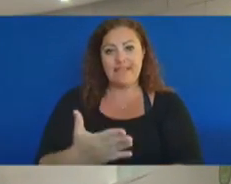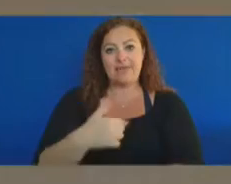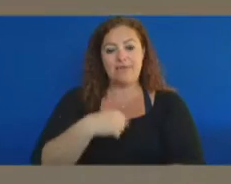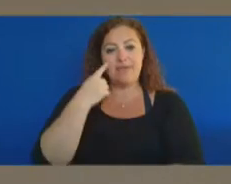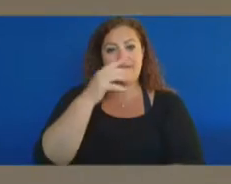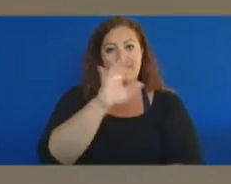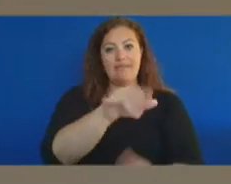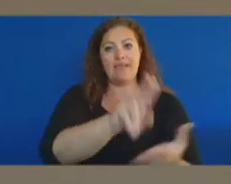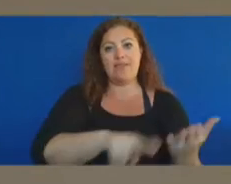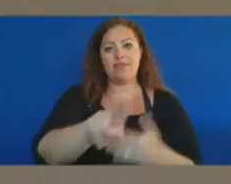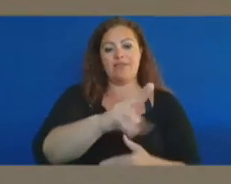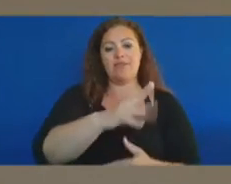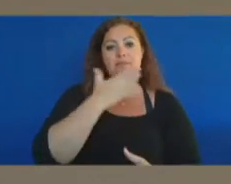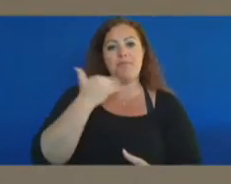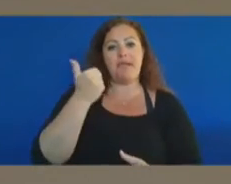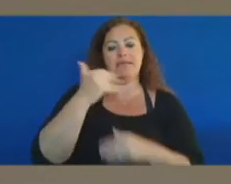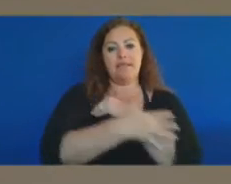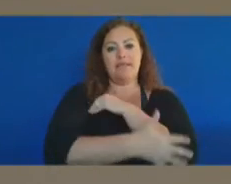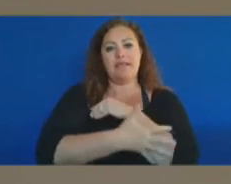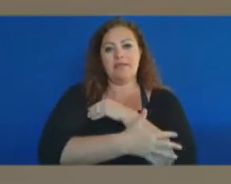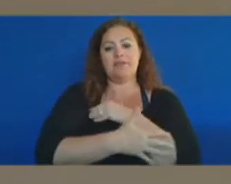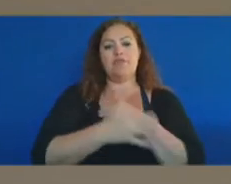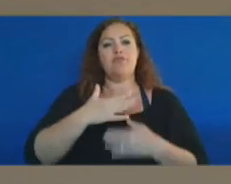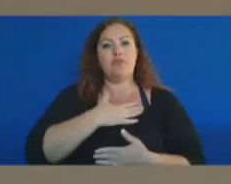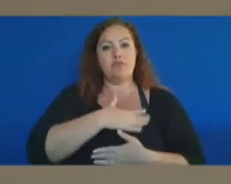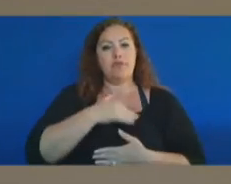in this country so we're grateful that you're